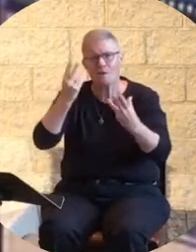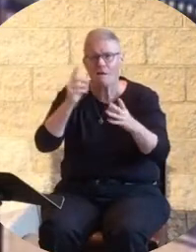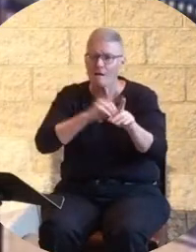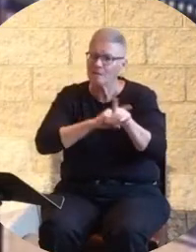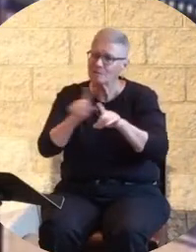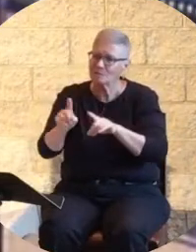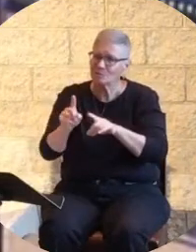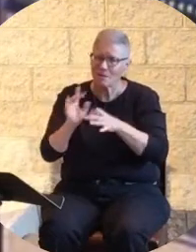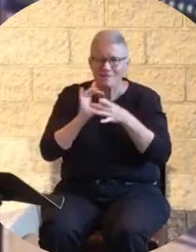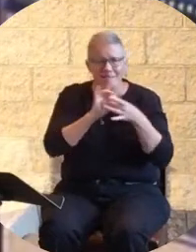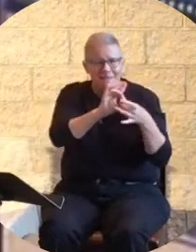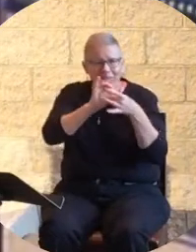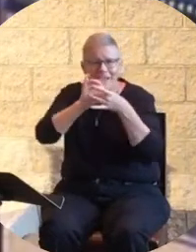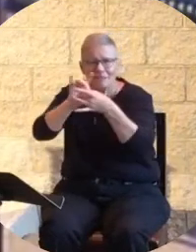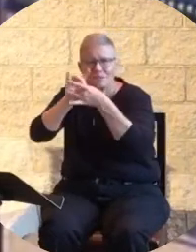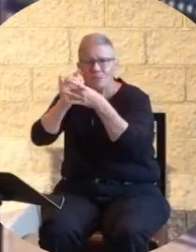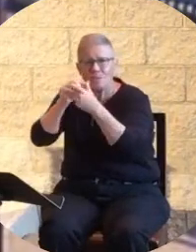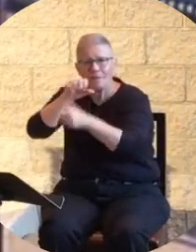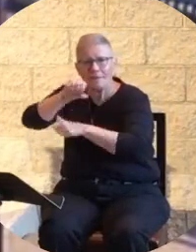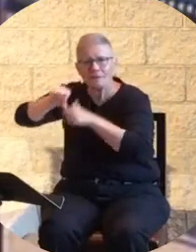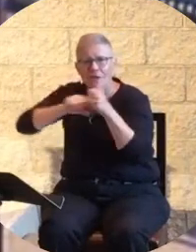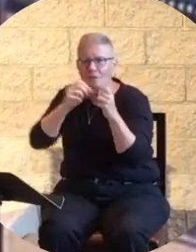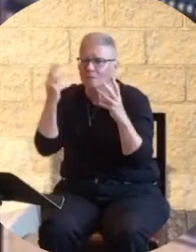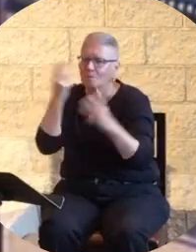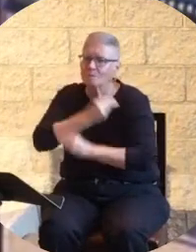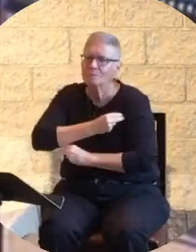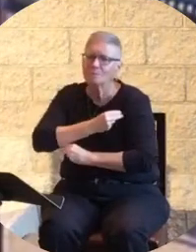that we have with each other.